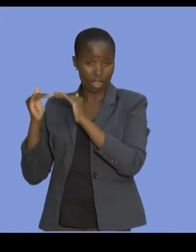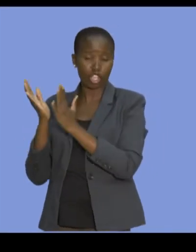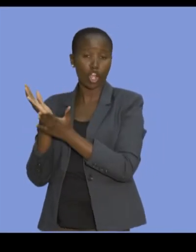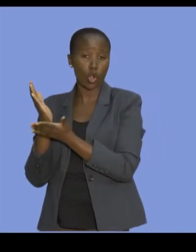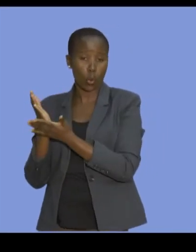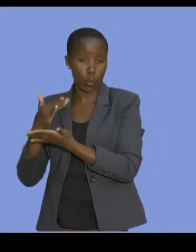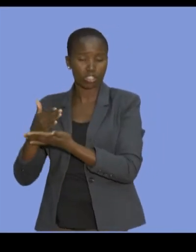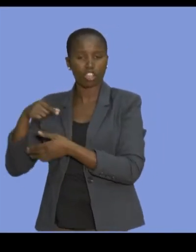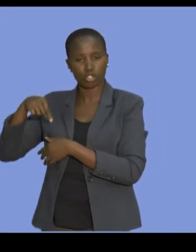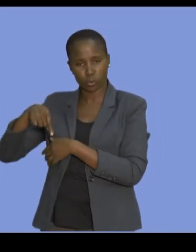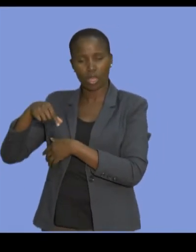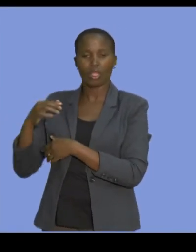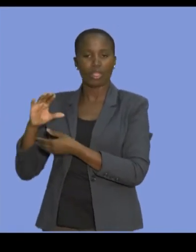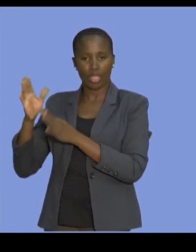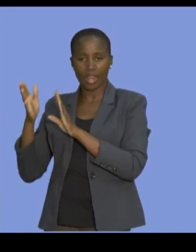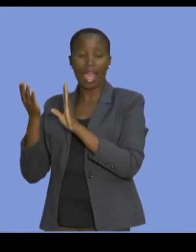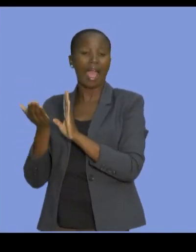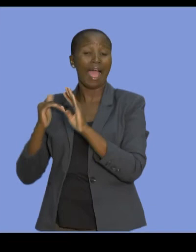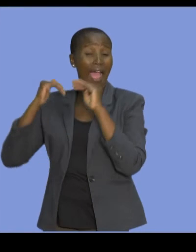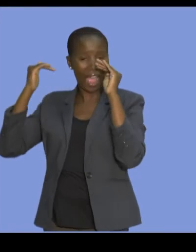the highest value.